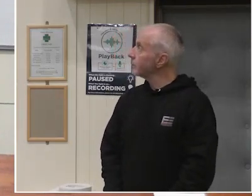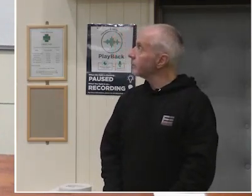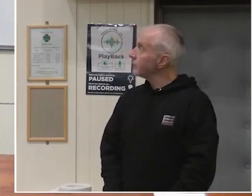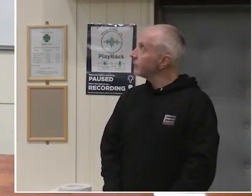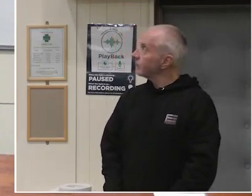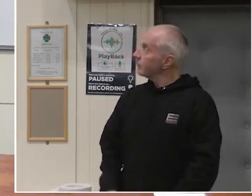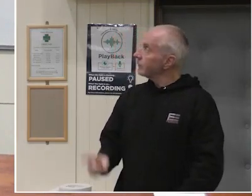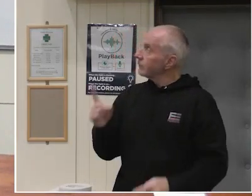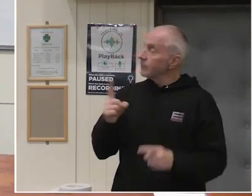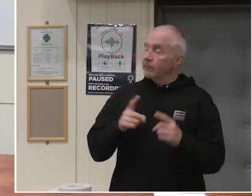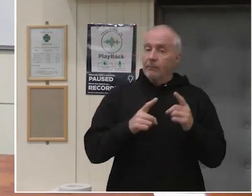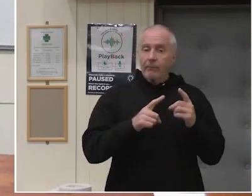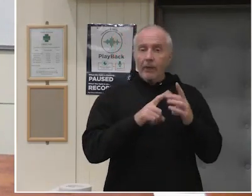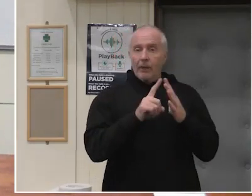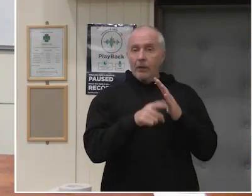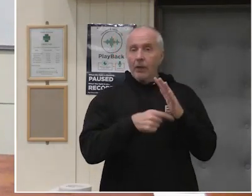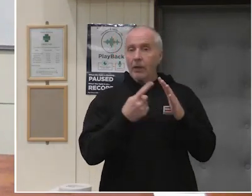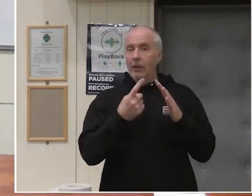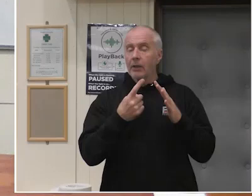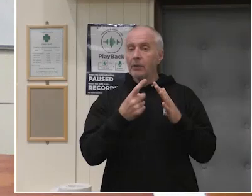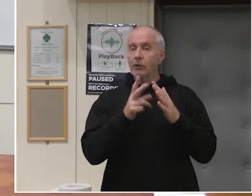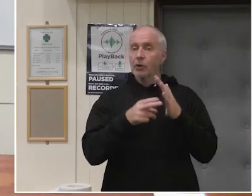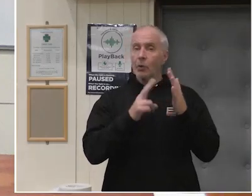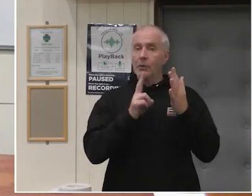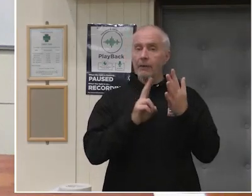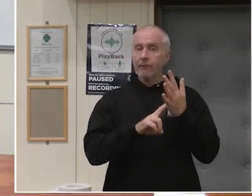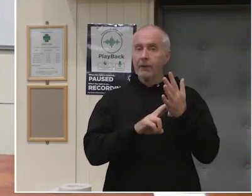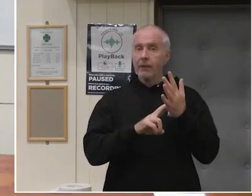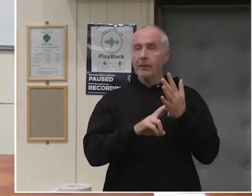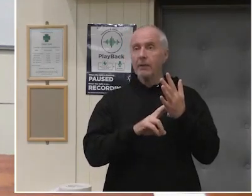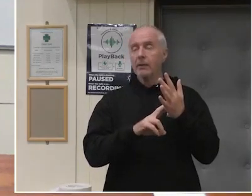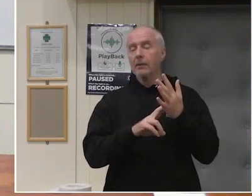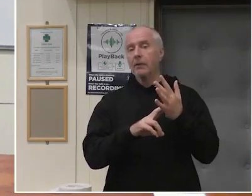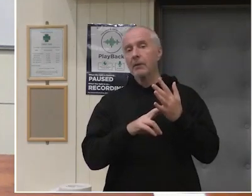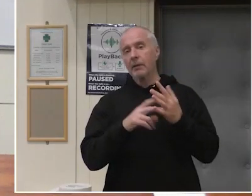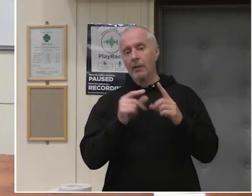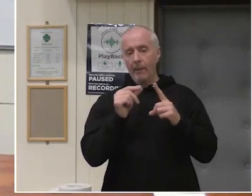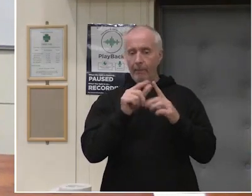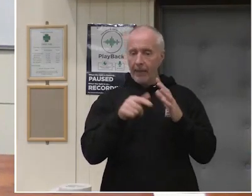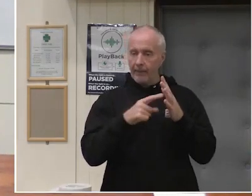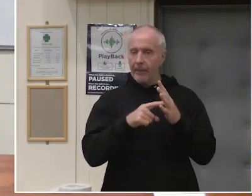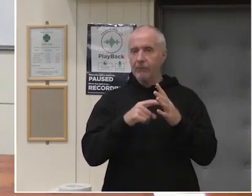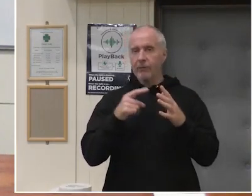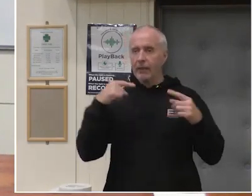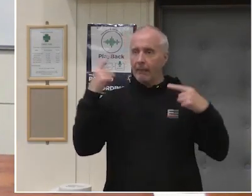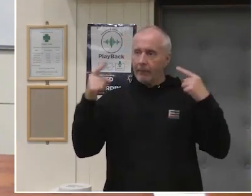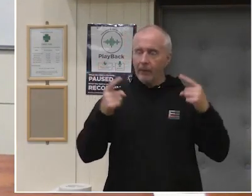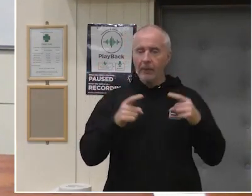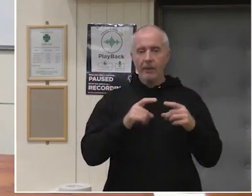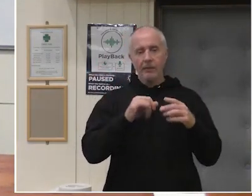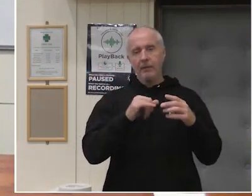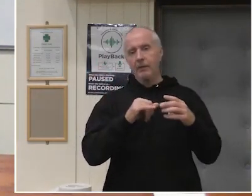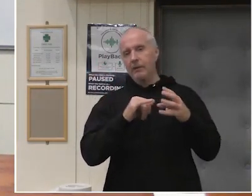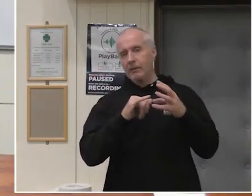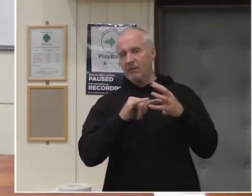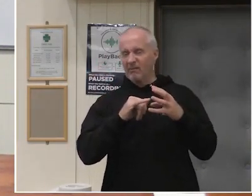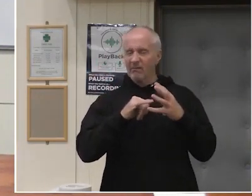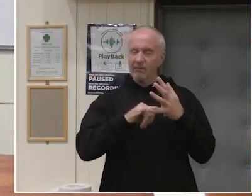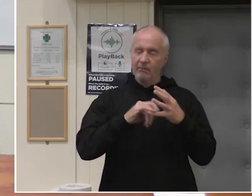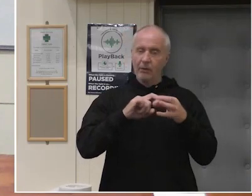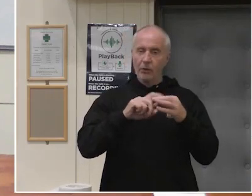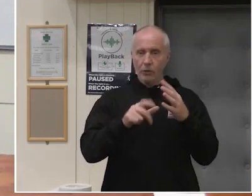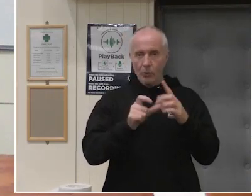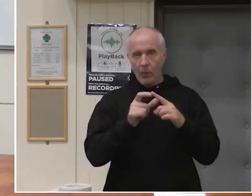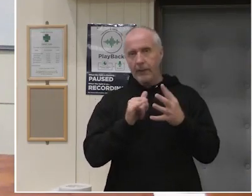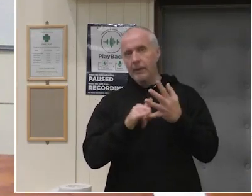Josephson parametric amplifiers, I believe those ones are. We've got squids, we've got kinetic inductance amplifiers,